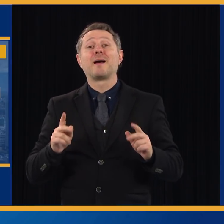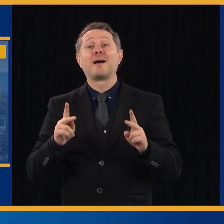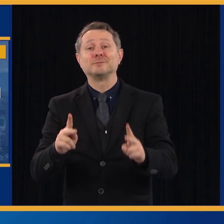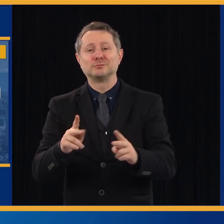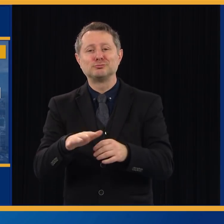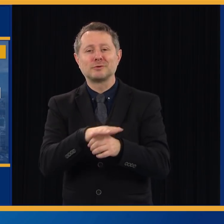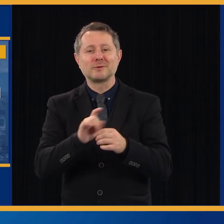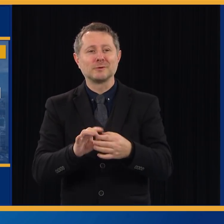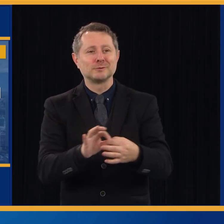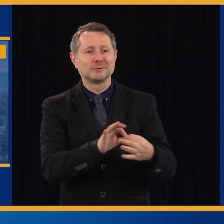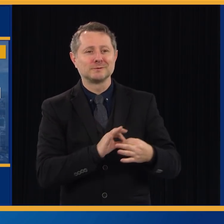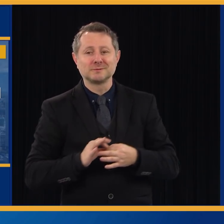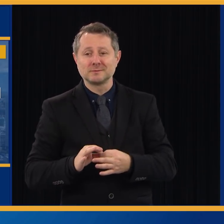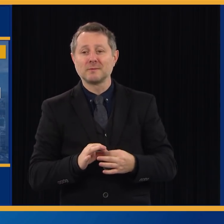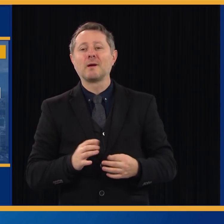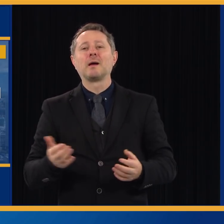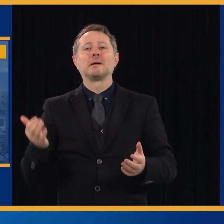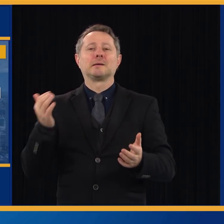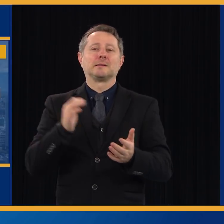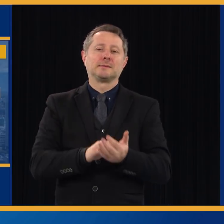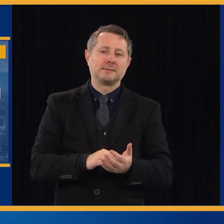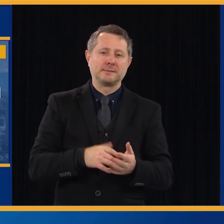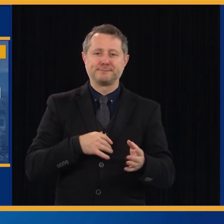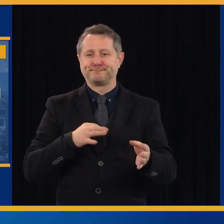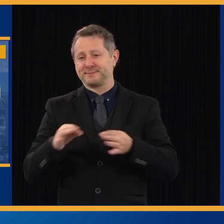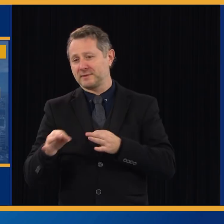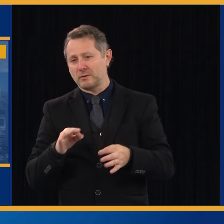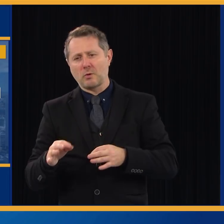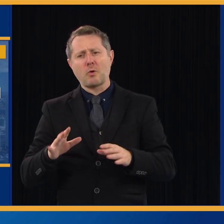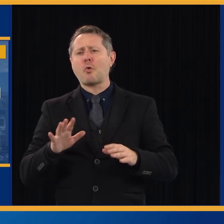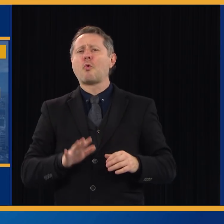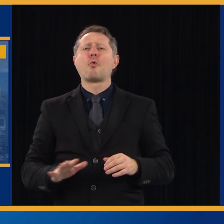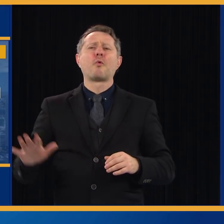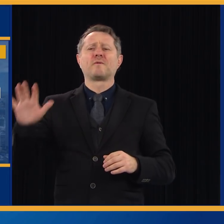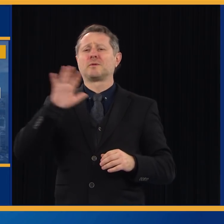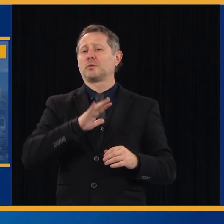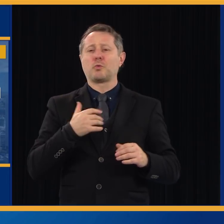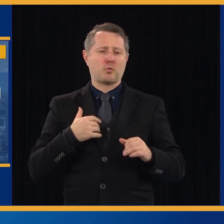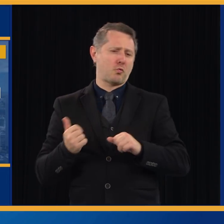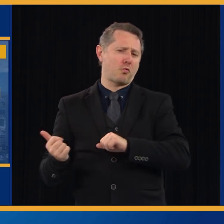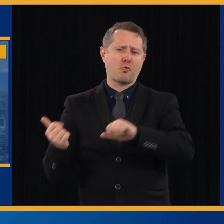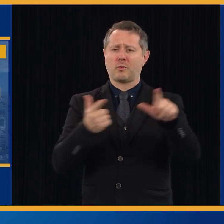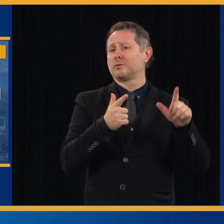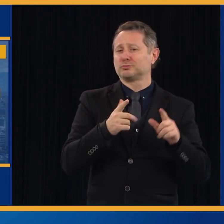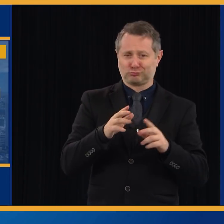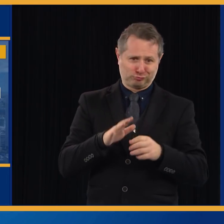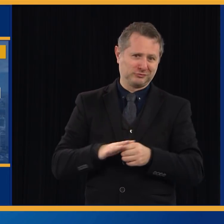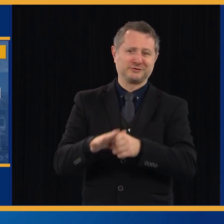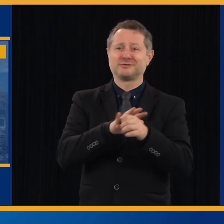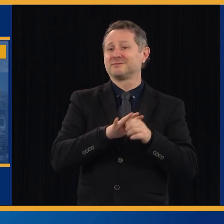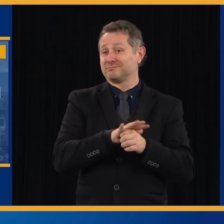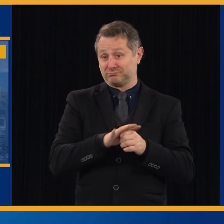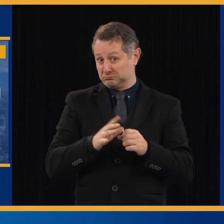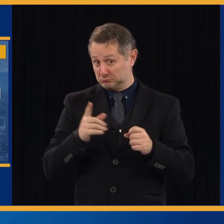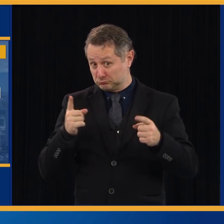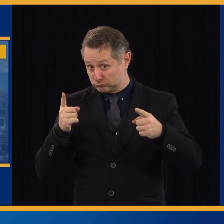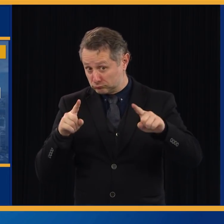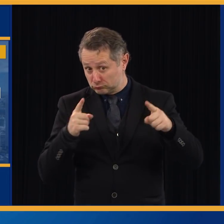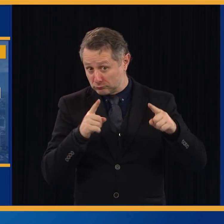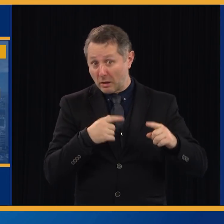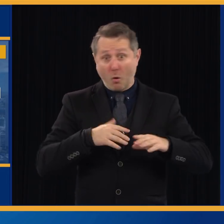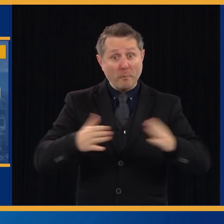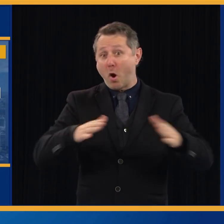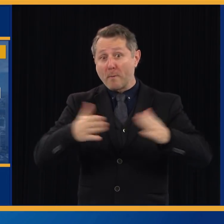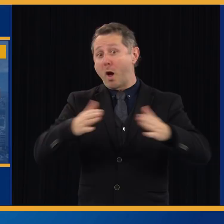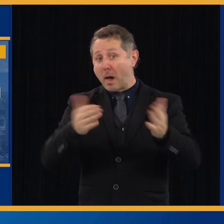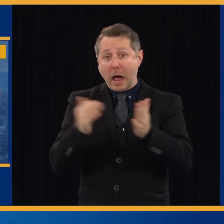again, I've said this statewide, but I want all our regional partners to hear us. Let's not talk about just reopening. Let's not have